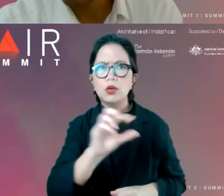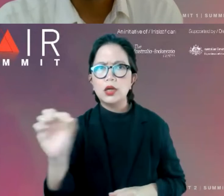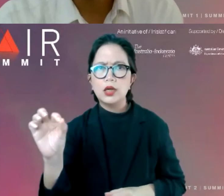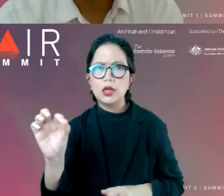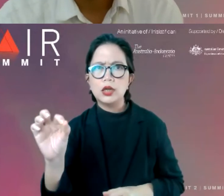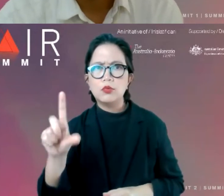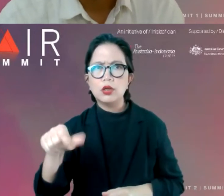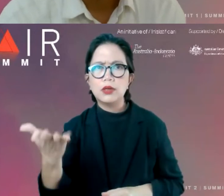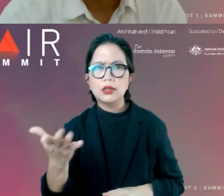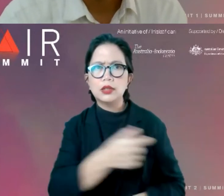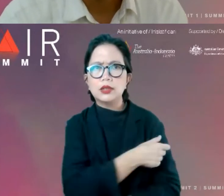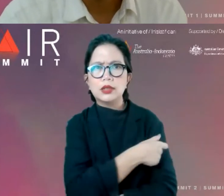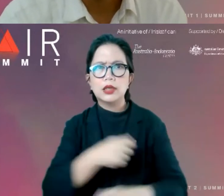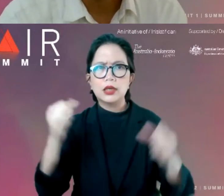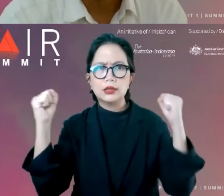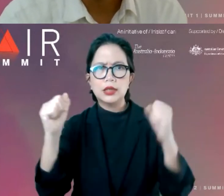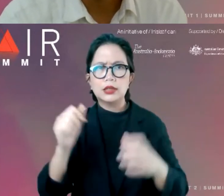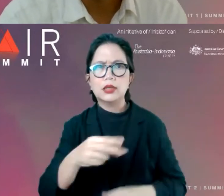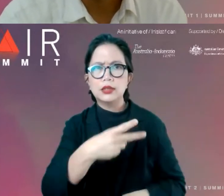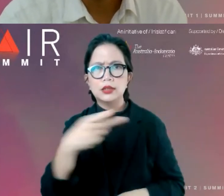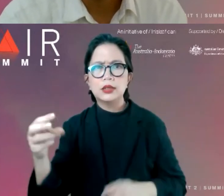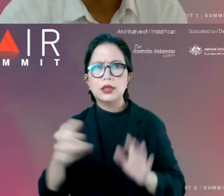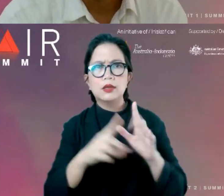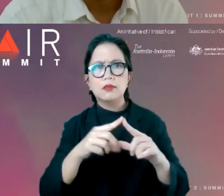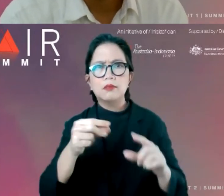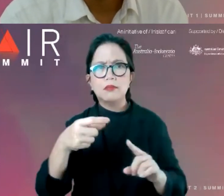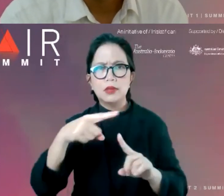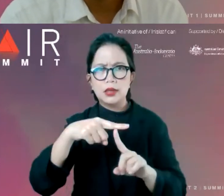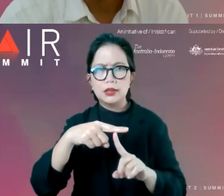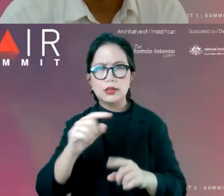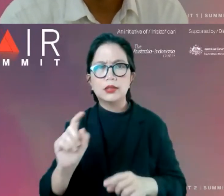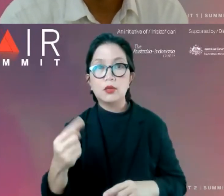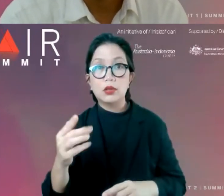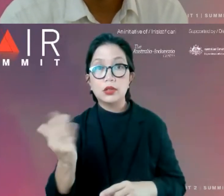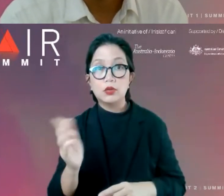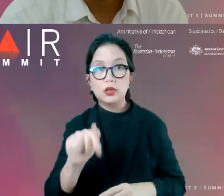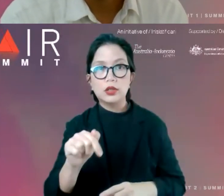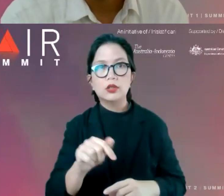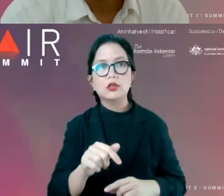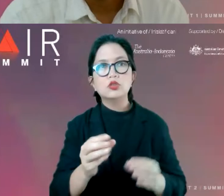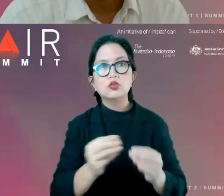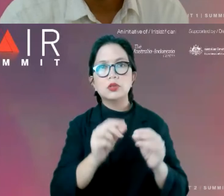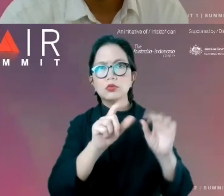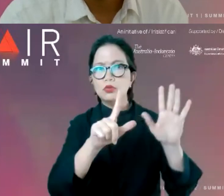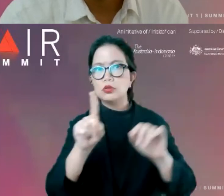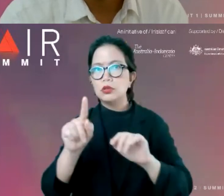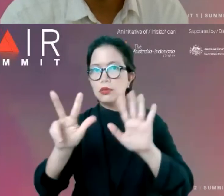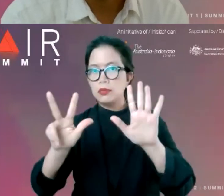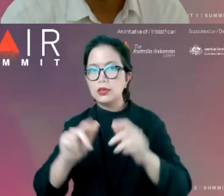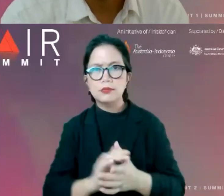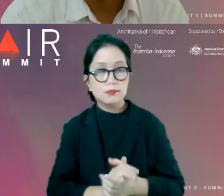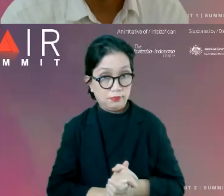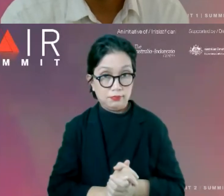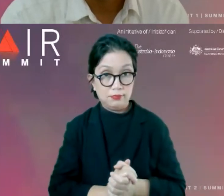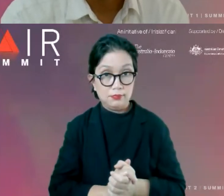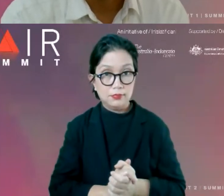around March at the start of this year, we're sitting at 718, and then we had that Delta surge. And now we're sitting at more